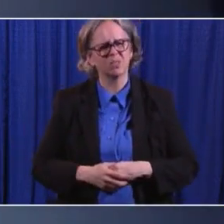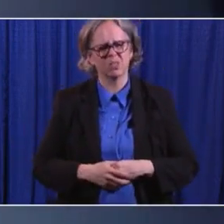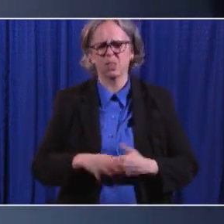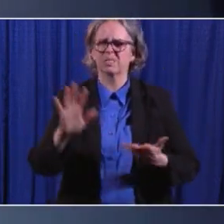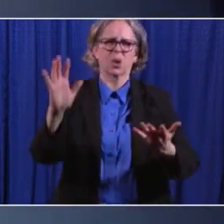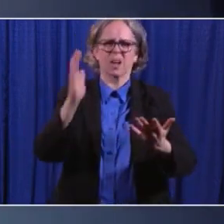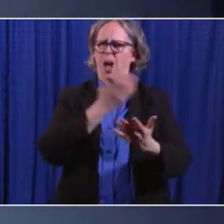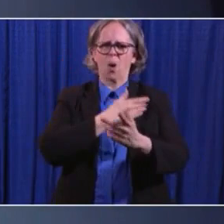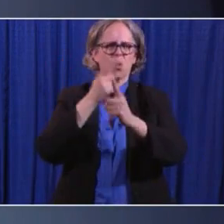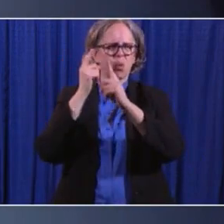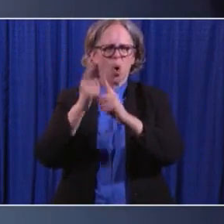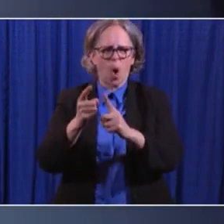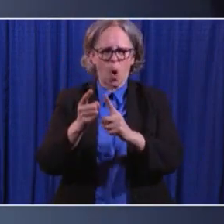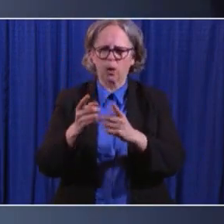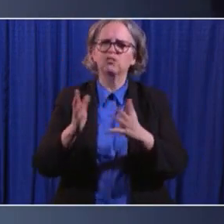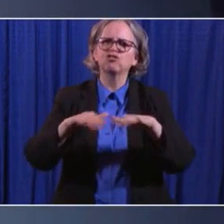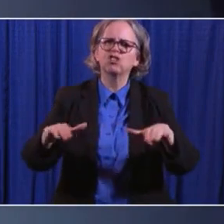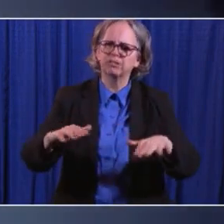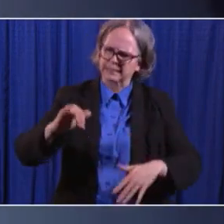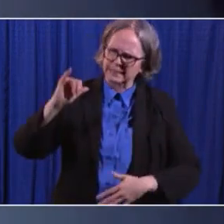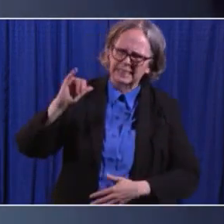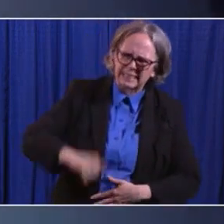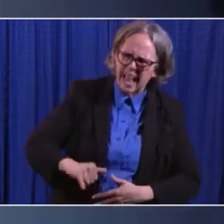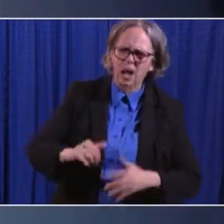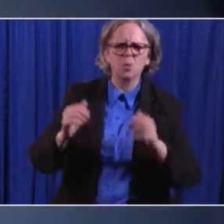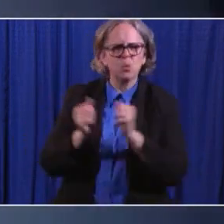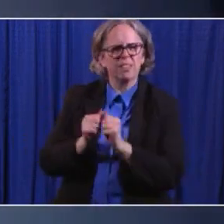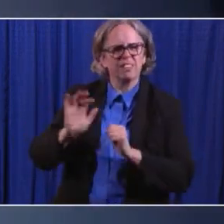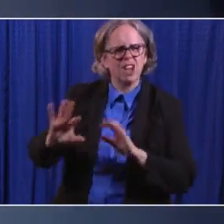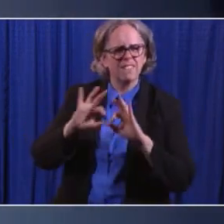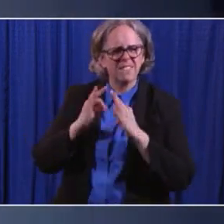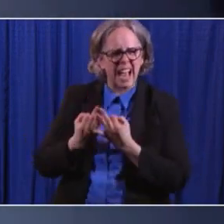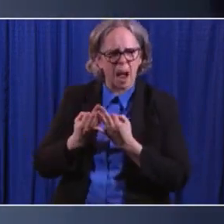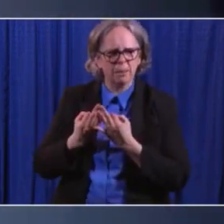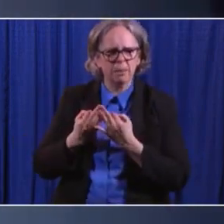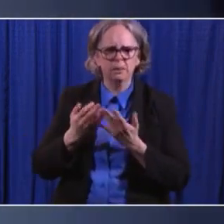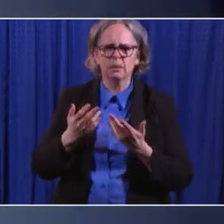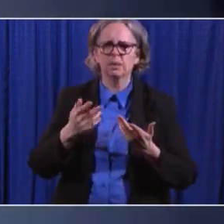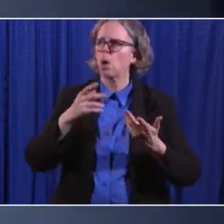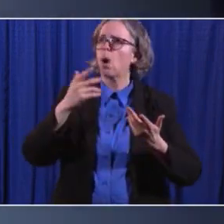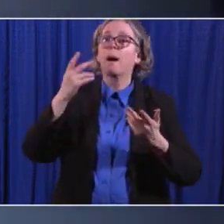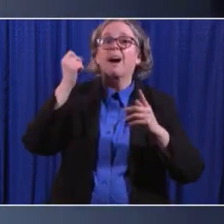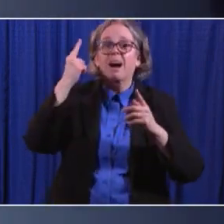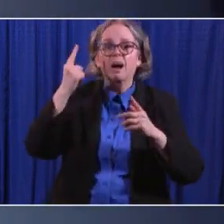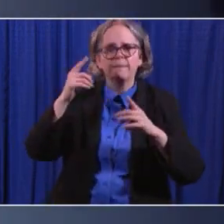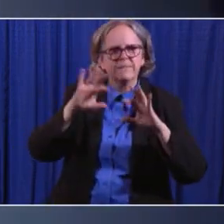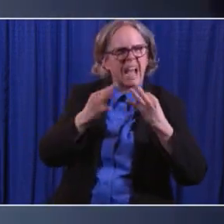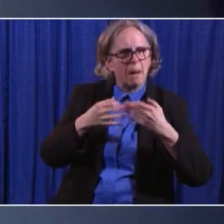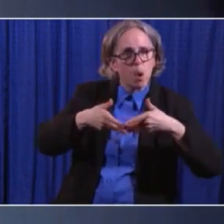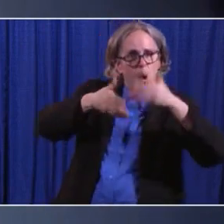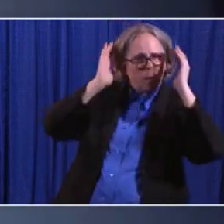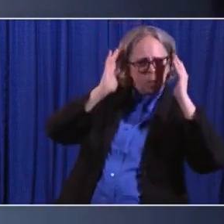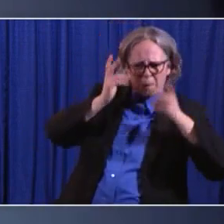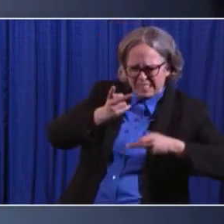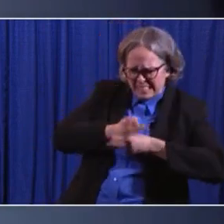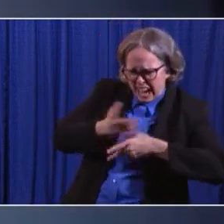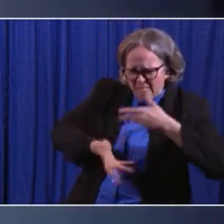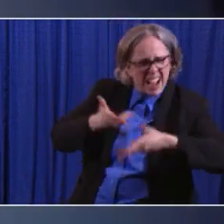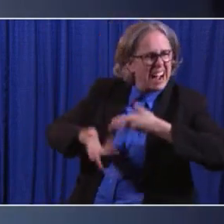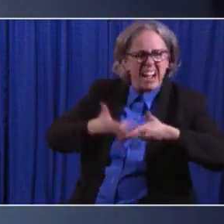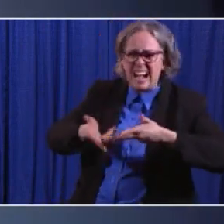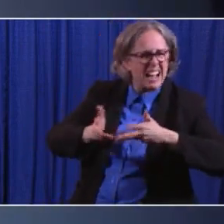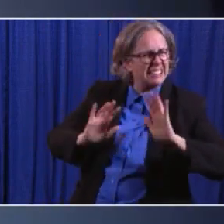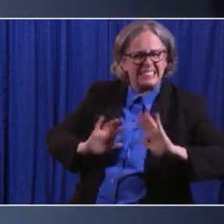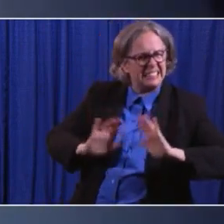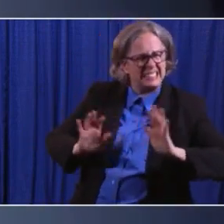their families not overwhelmed by the needs that are presenting from all of these different presenting problems that include